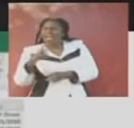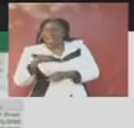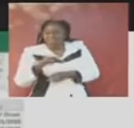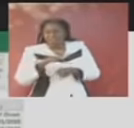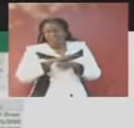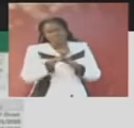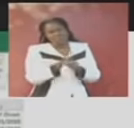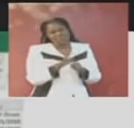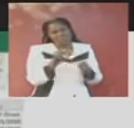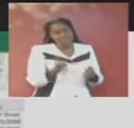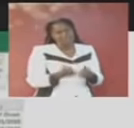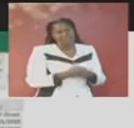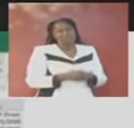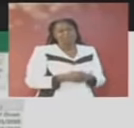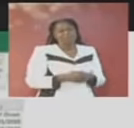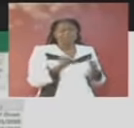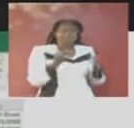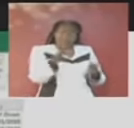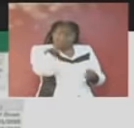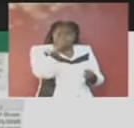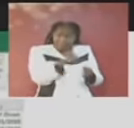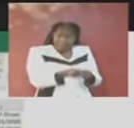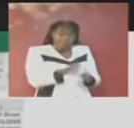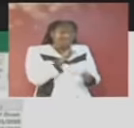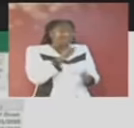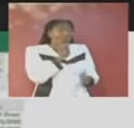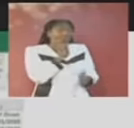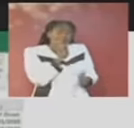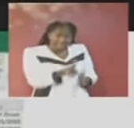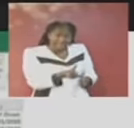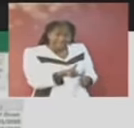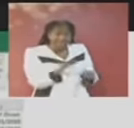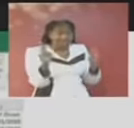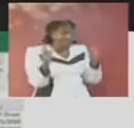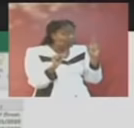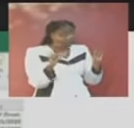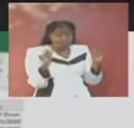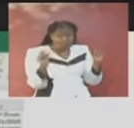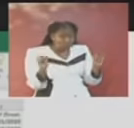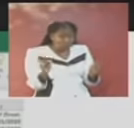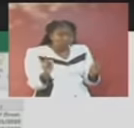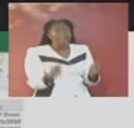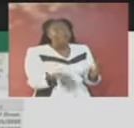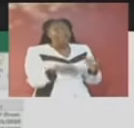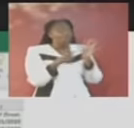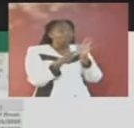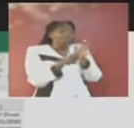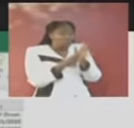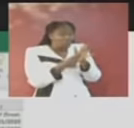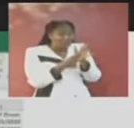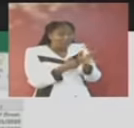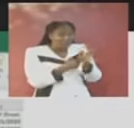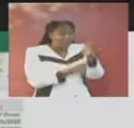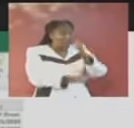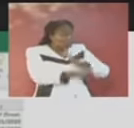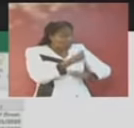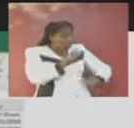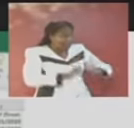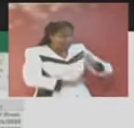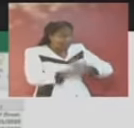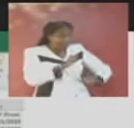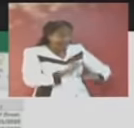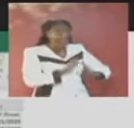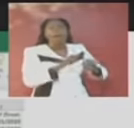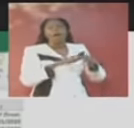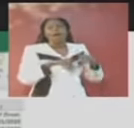artificial data created for demonstration purposes. We can extract information for each cluster, send it to the relevant county medical office of